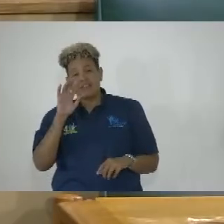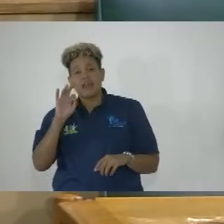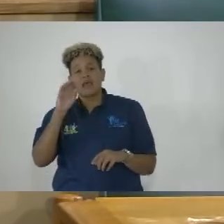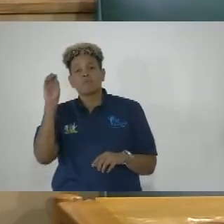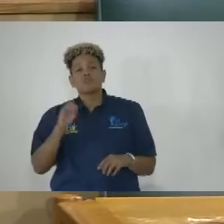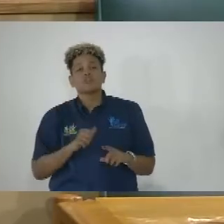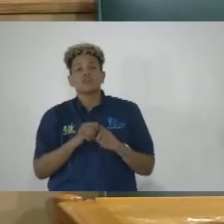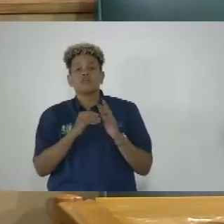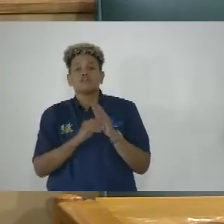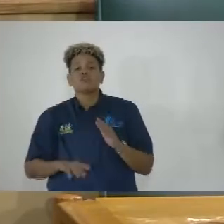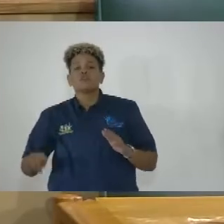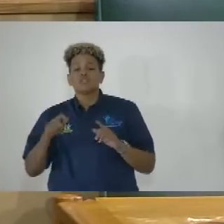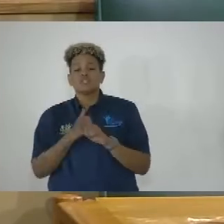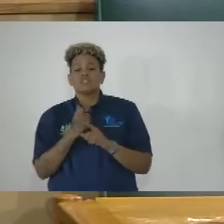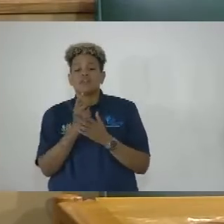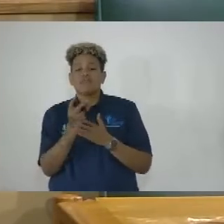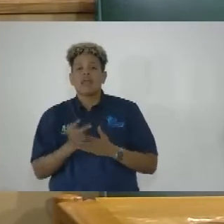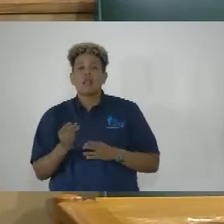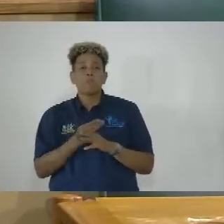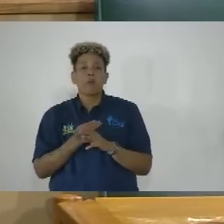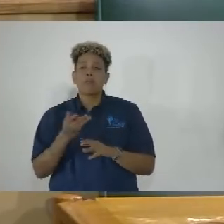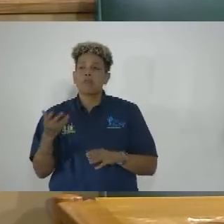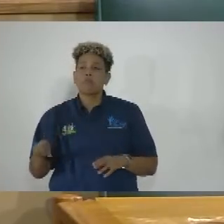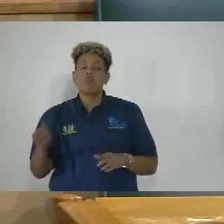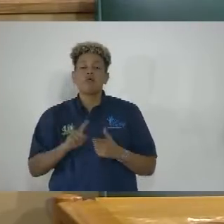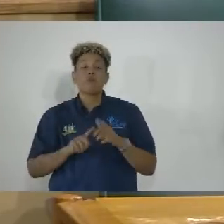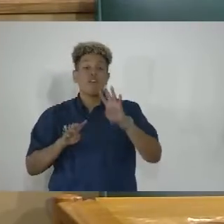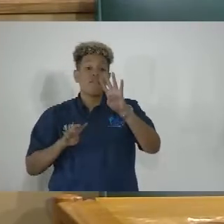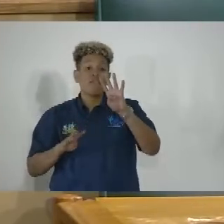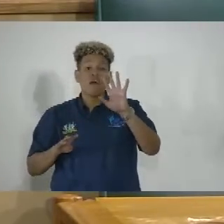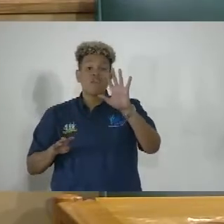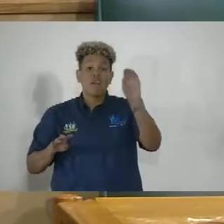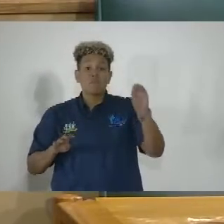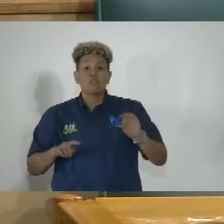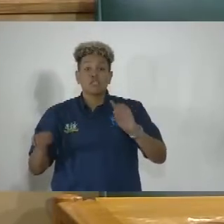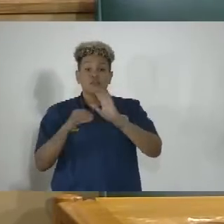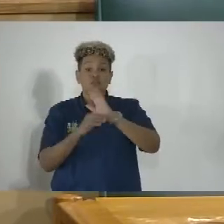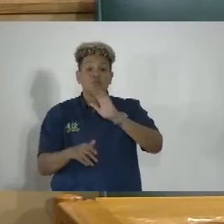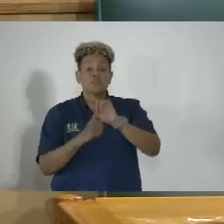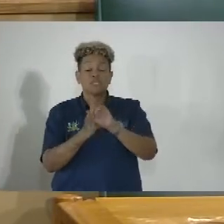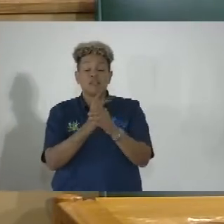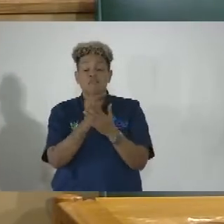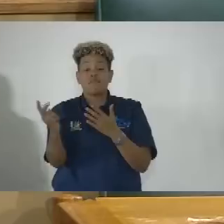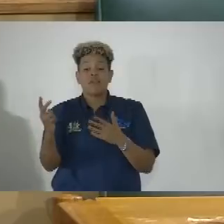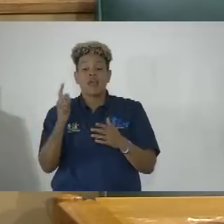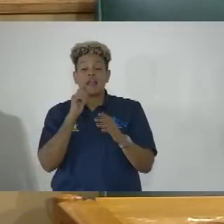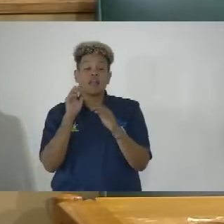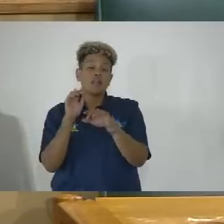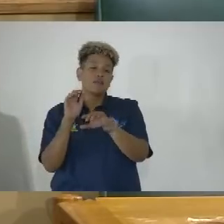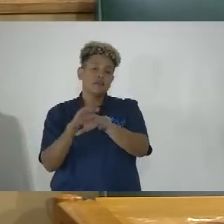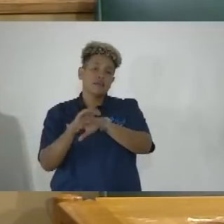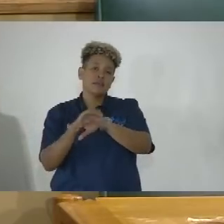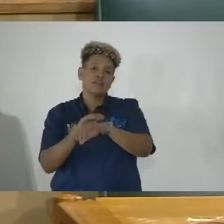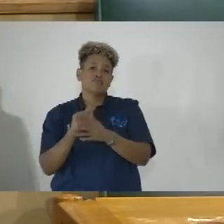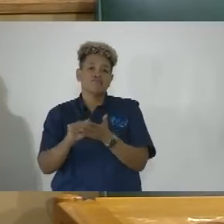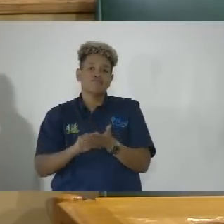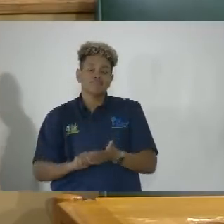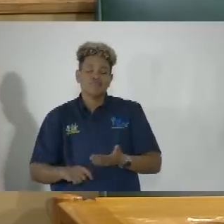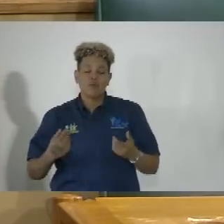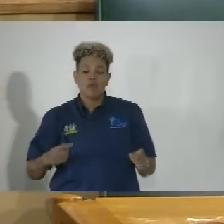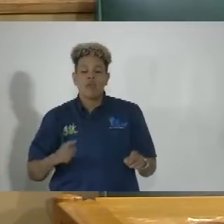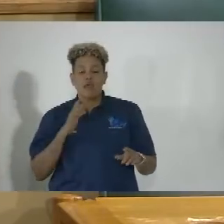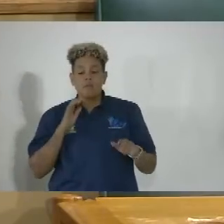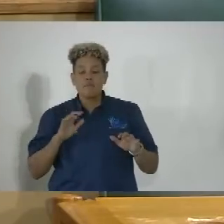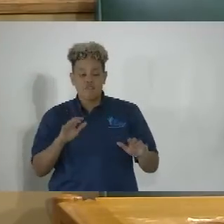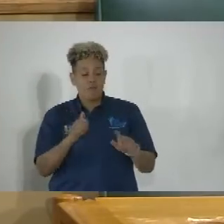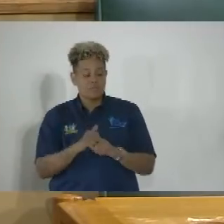59% of students were failing mathematics and 45% were failing in language arts. Performance